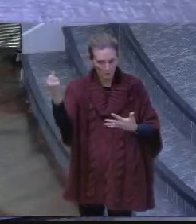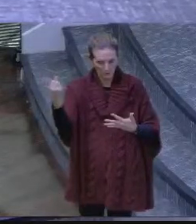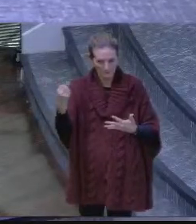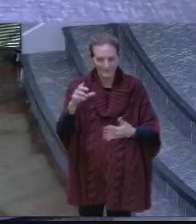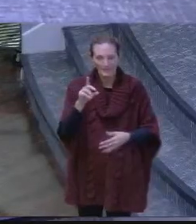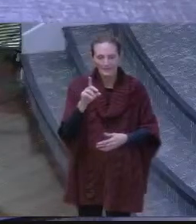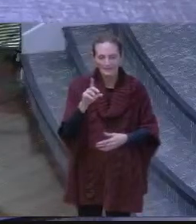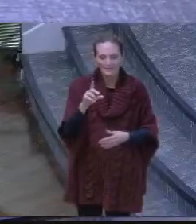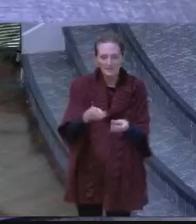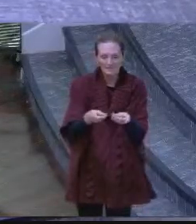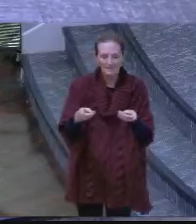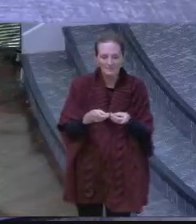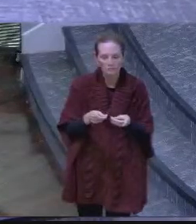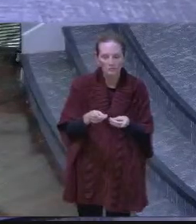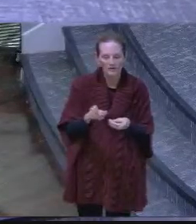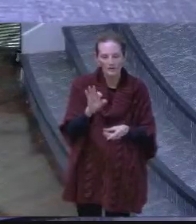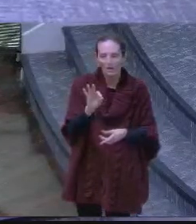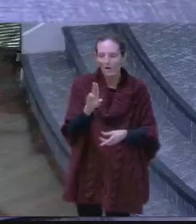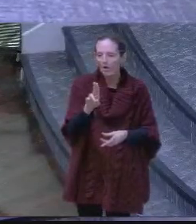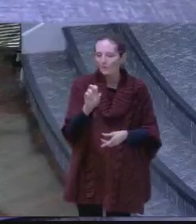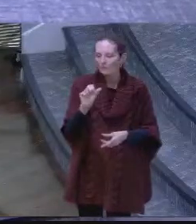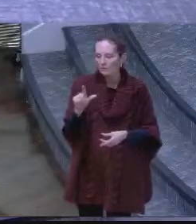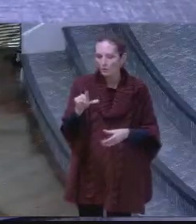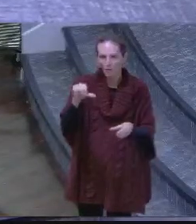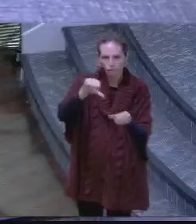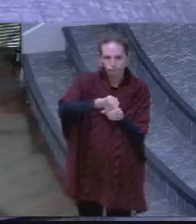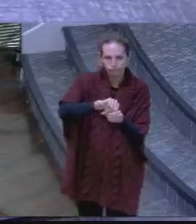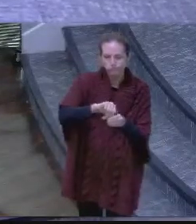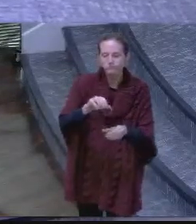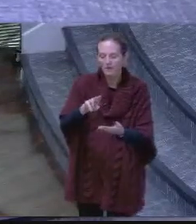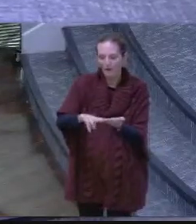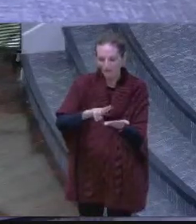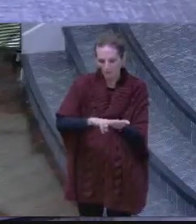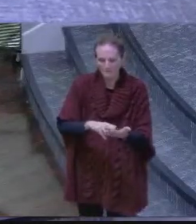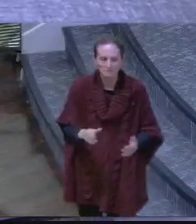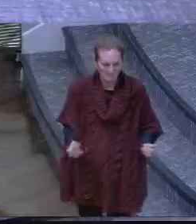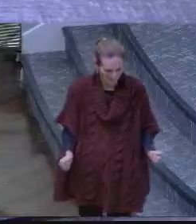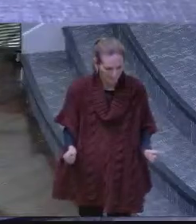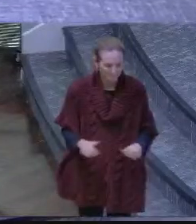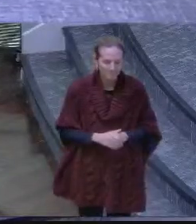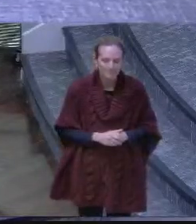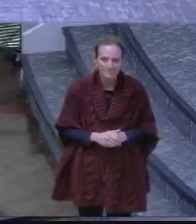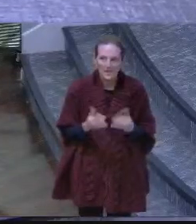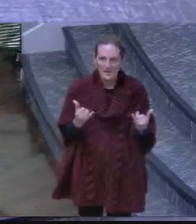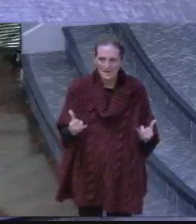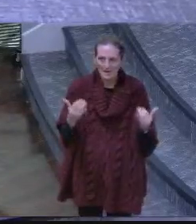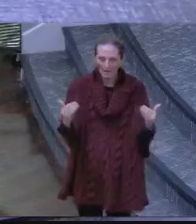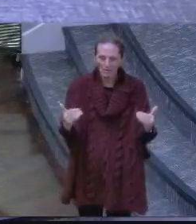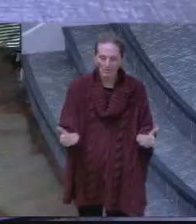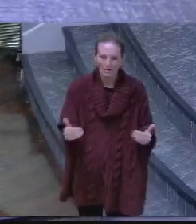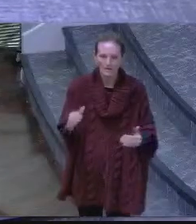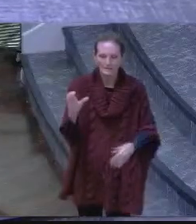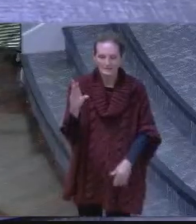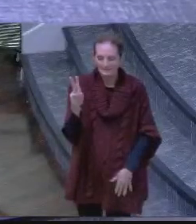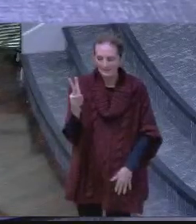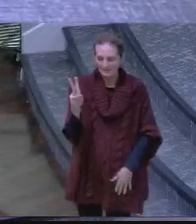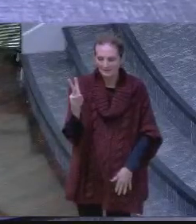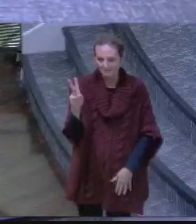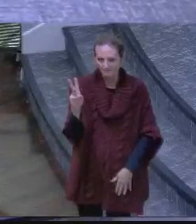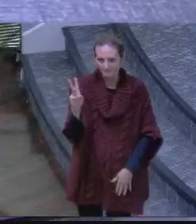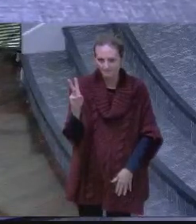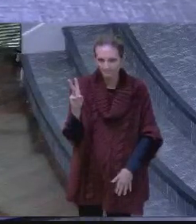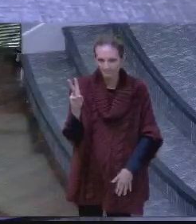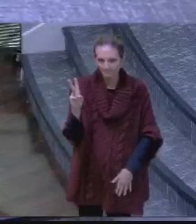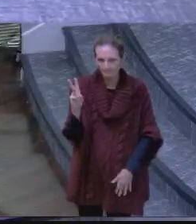fuel contract. We're good? All right, and now we are moving to item 6,